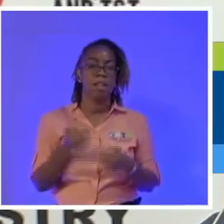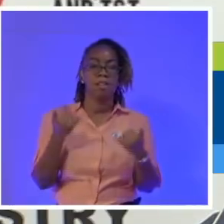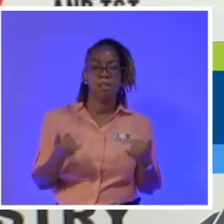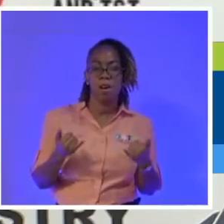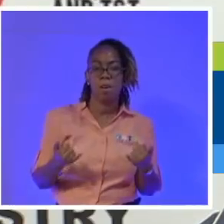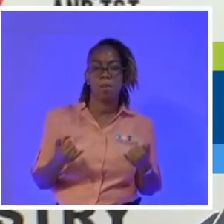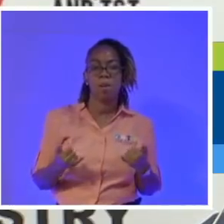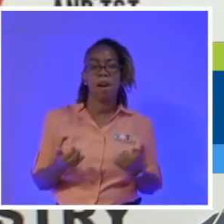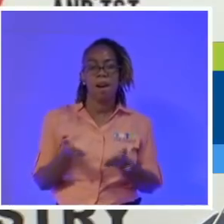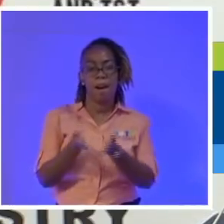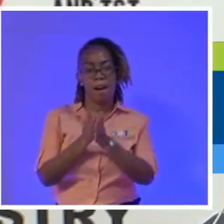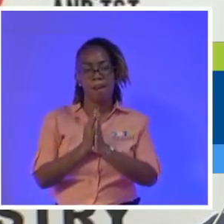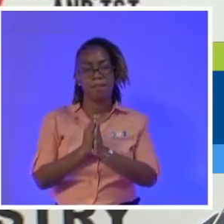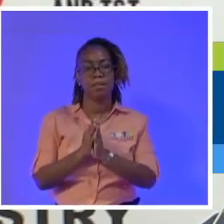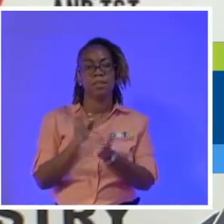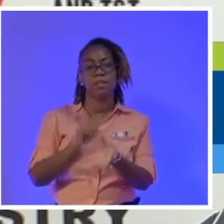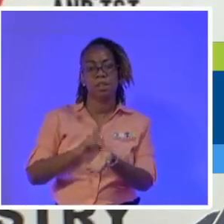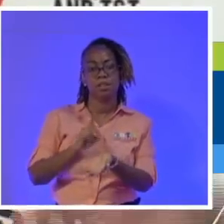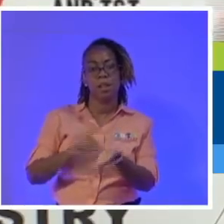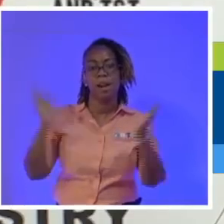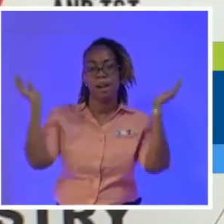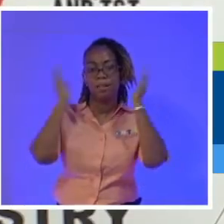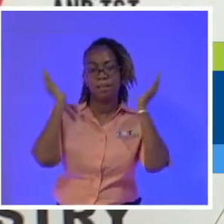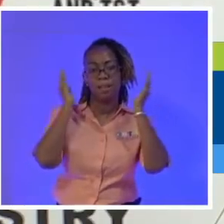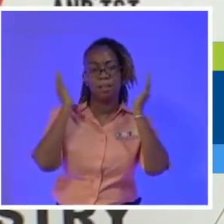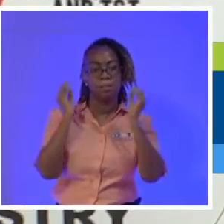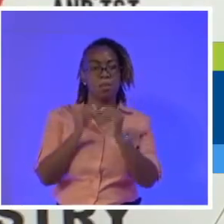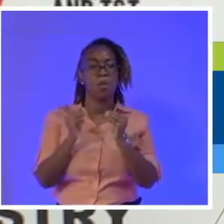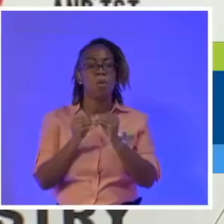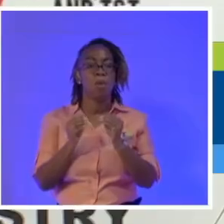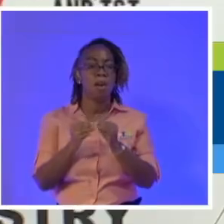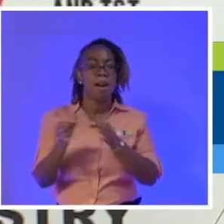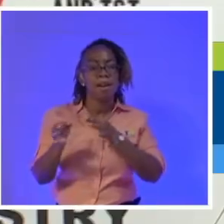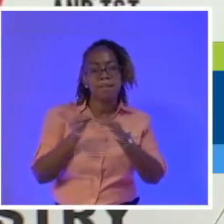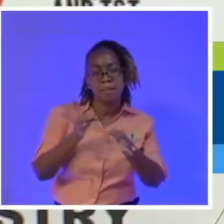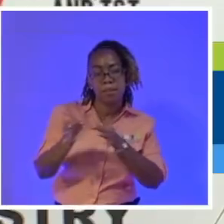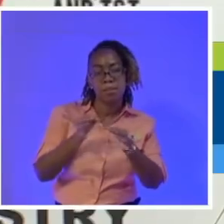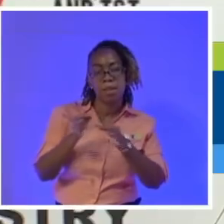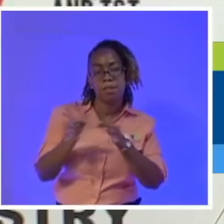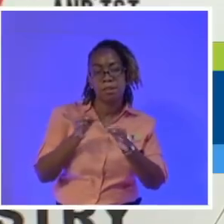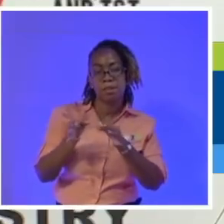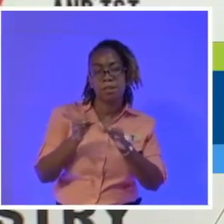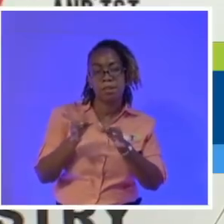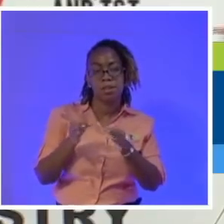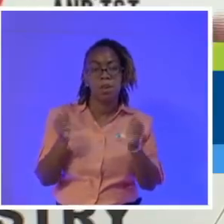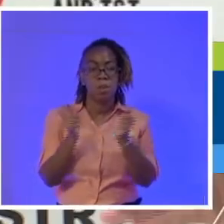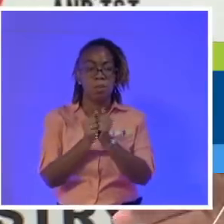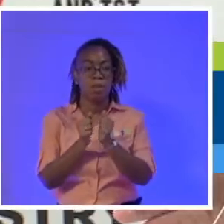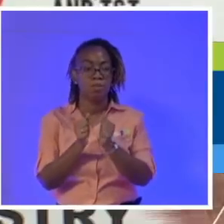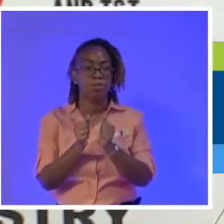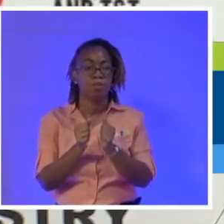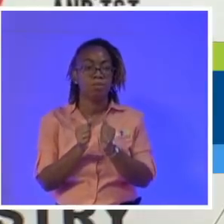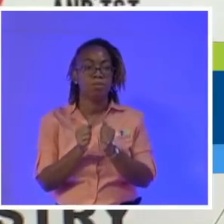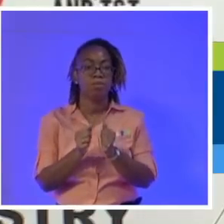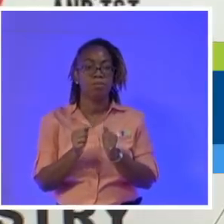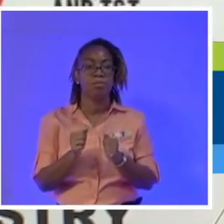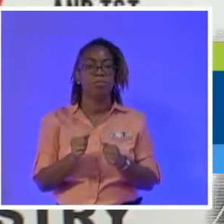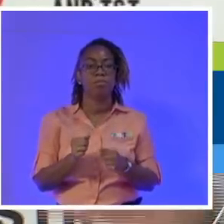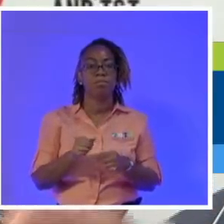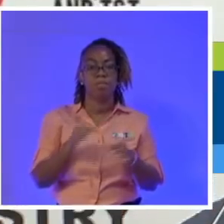further clarify the difference between correlation of two events and causation.